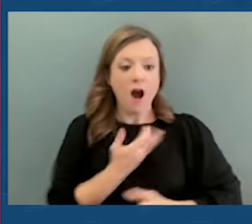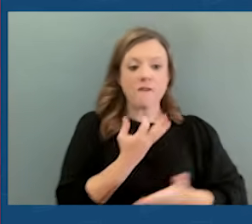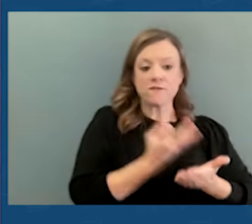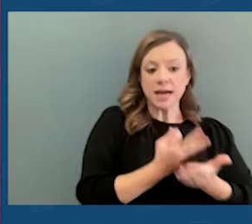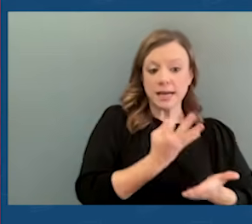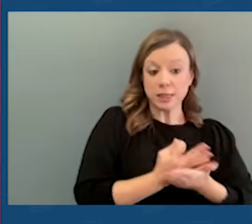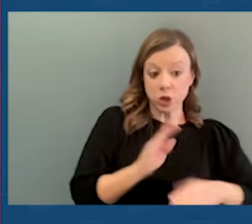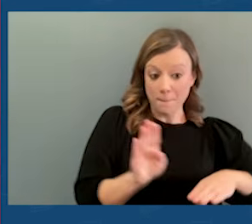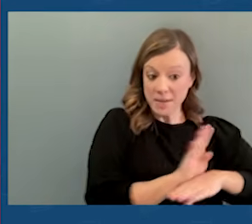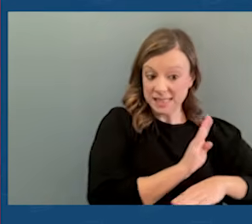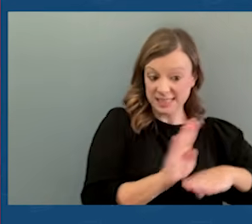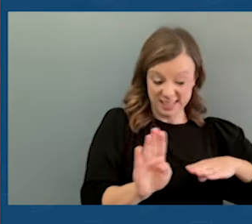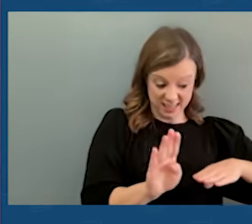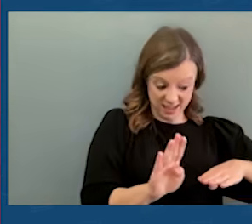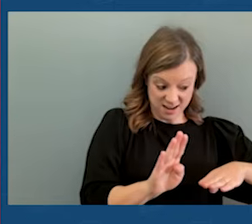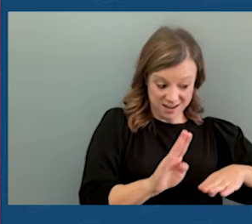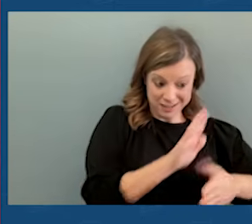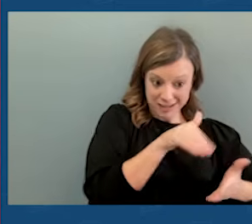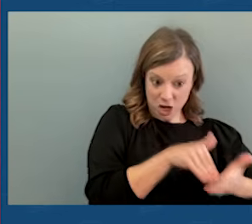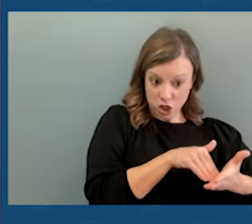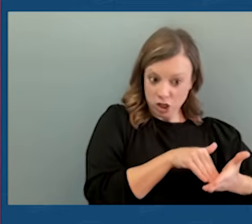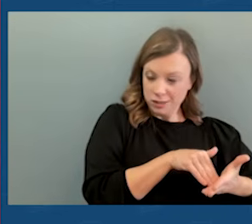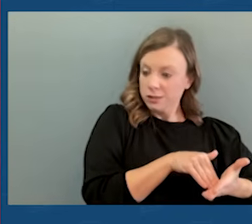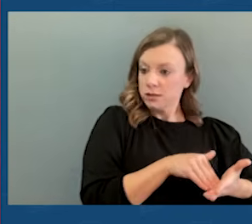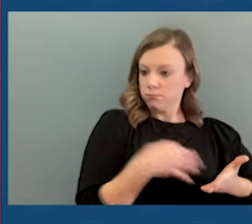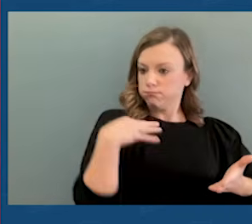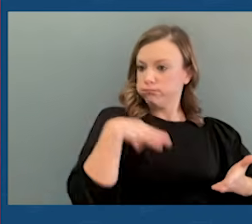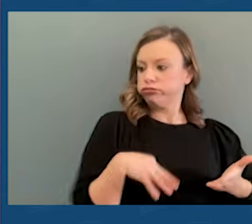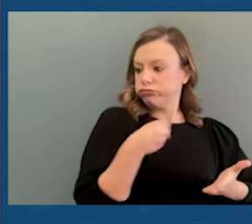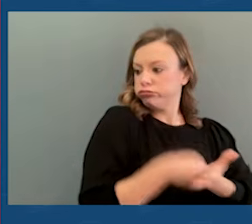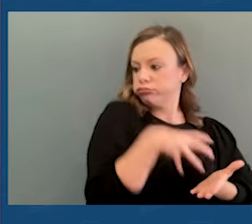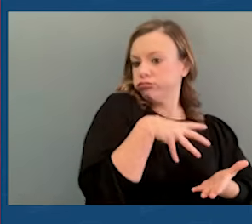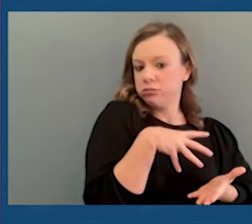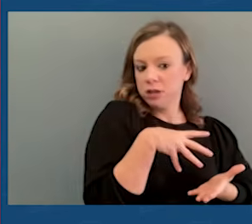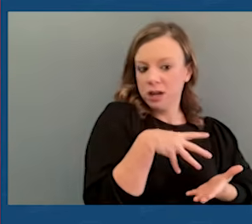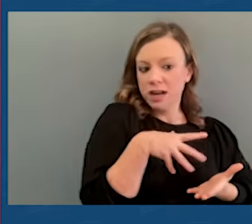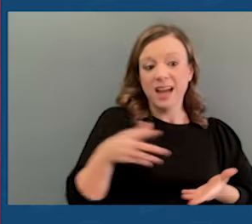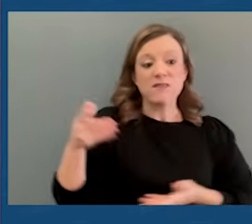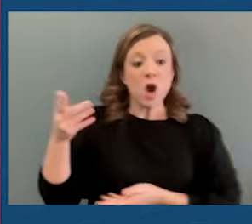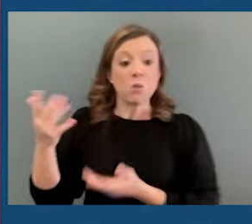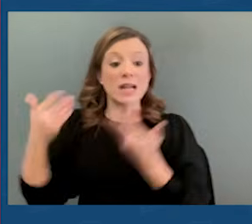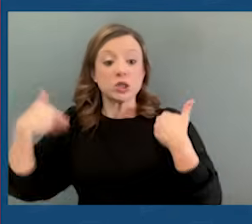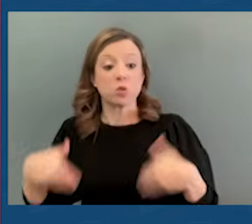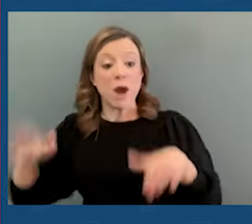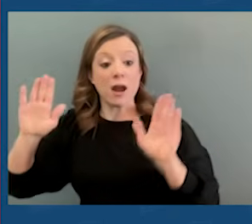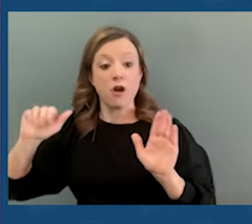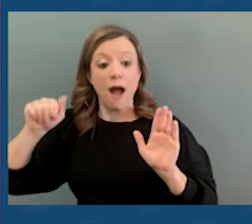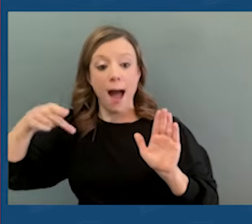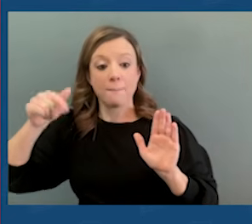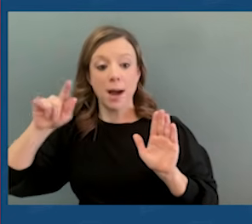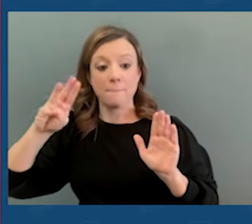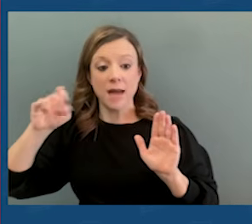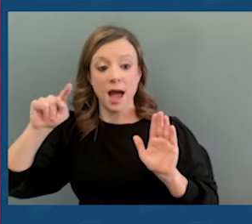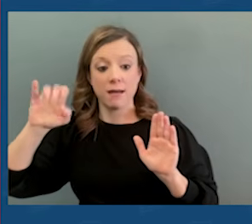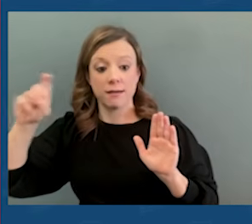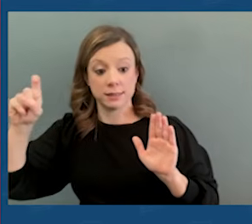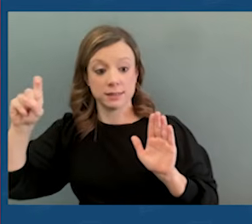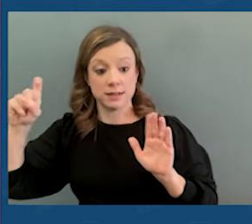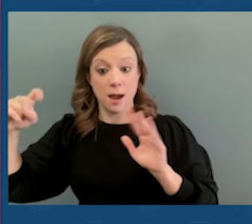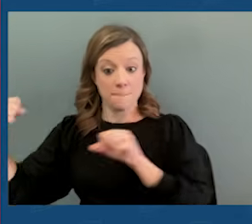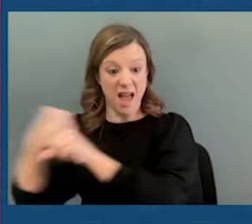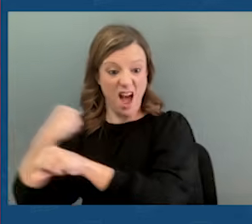prospered. Even when the Confederacy surrendered at Appomattox in 1865, the end of that terrible, bloody